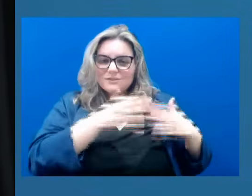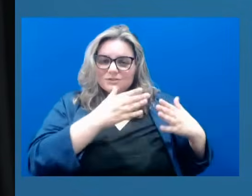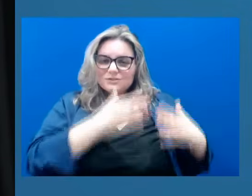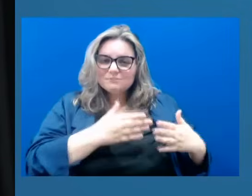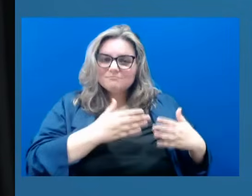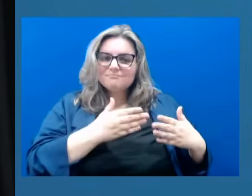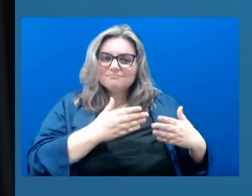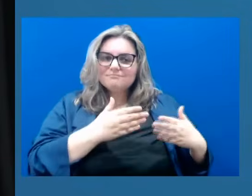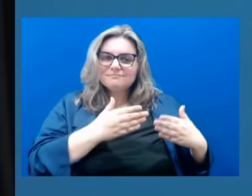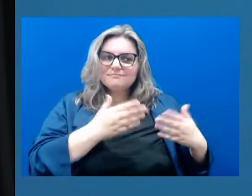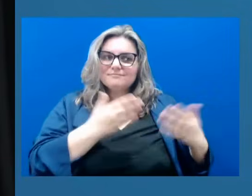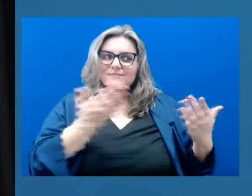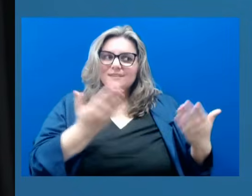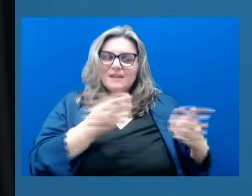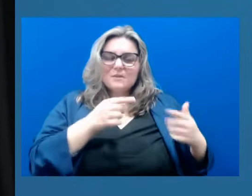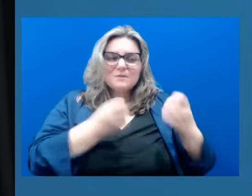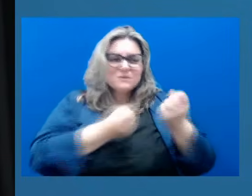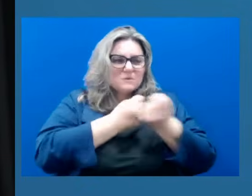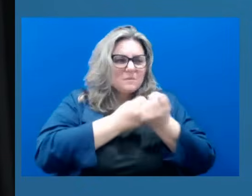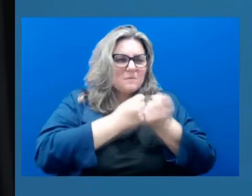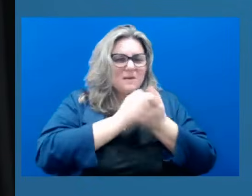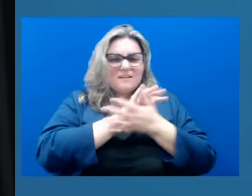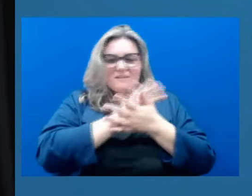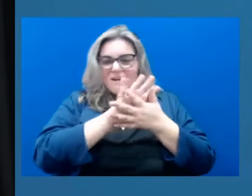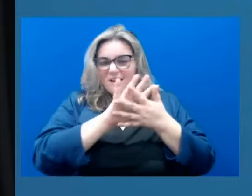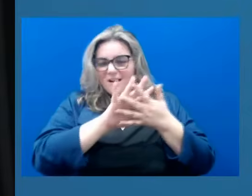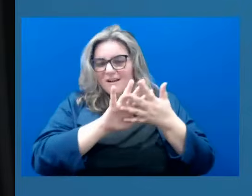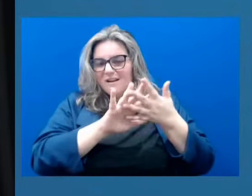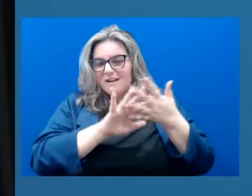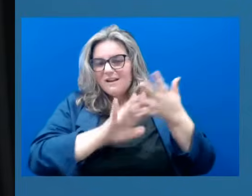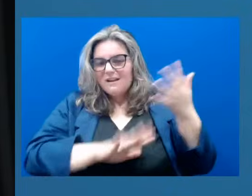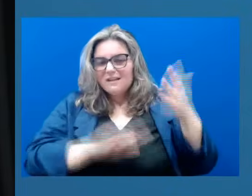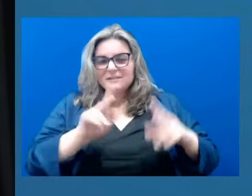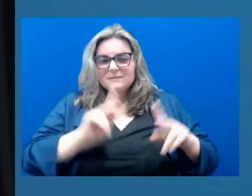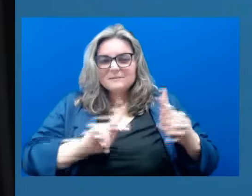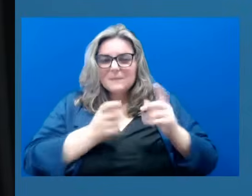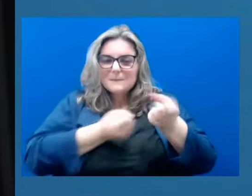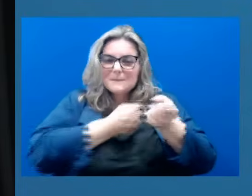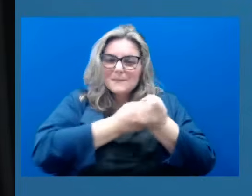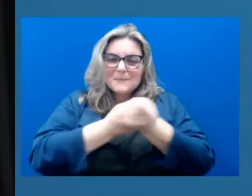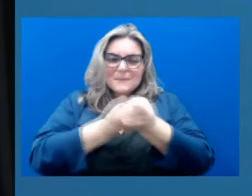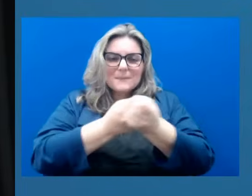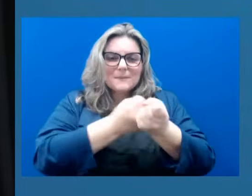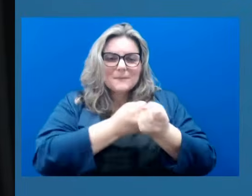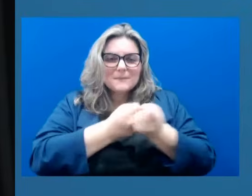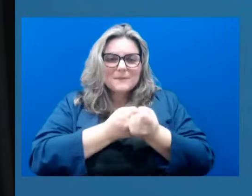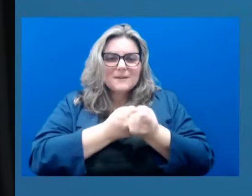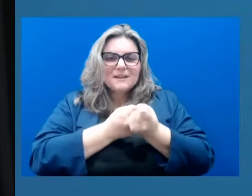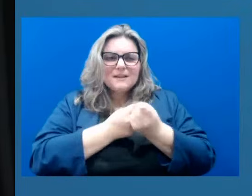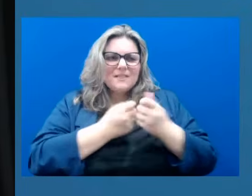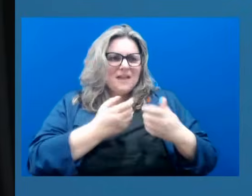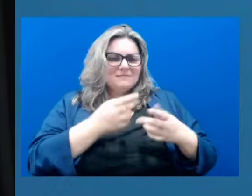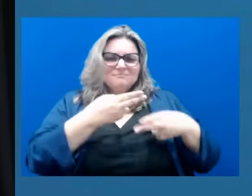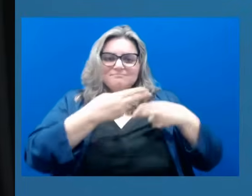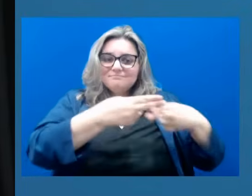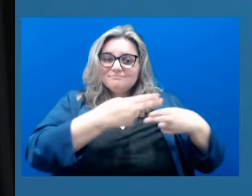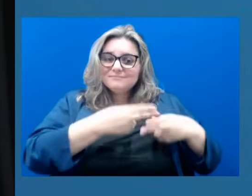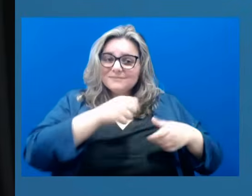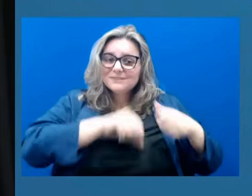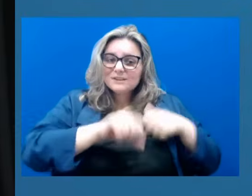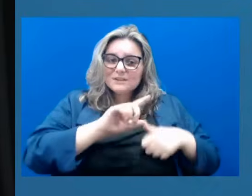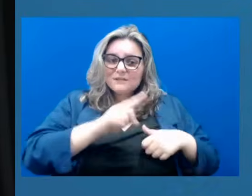Andrea and Shelley, Steve and Nader and Mary Jane. We're on first name basis. in both houses of the state